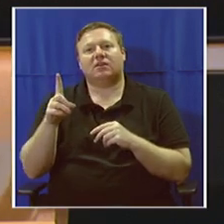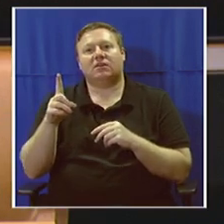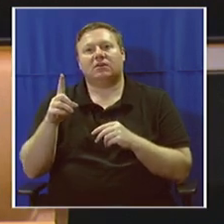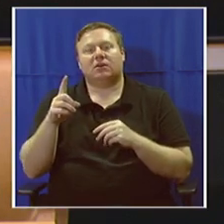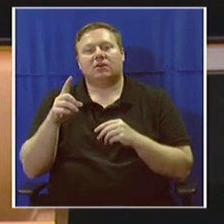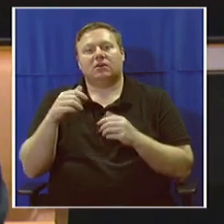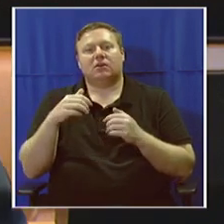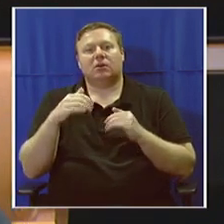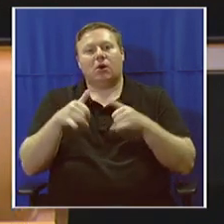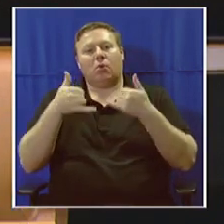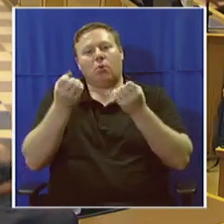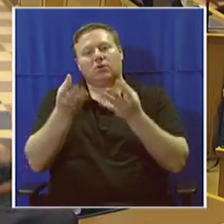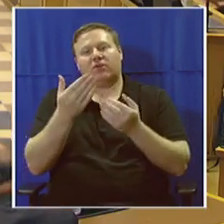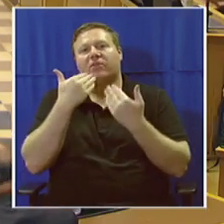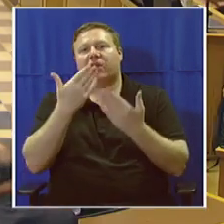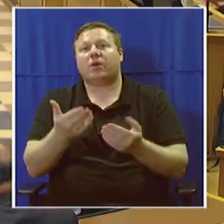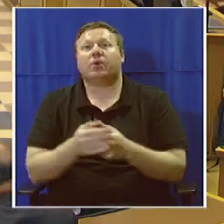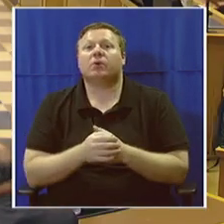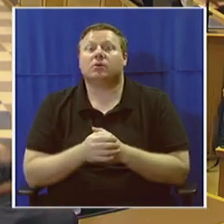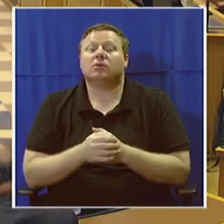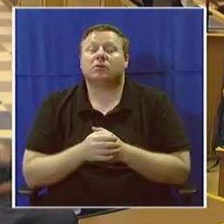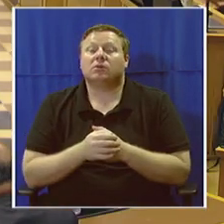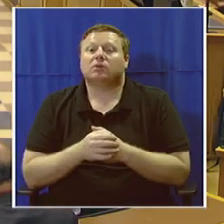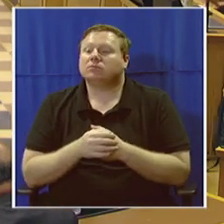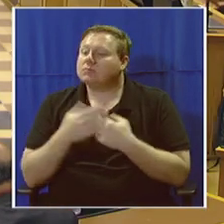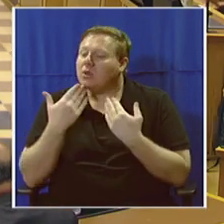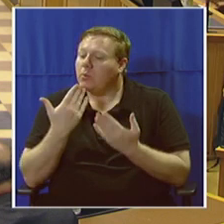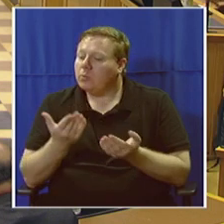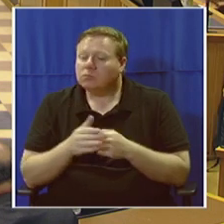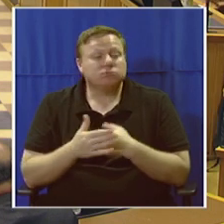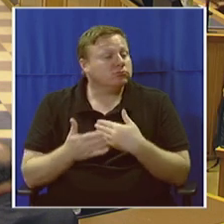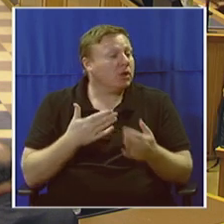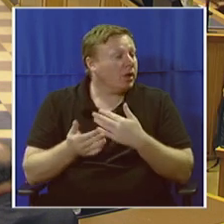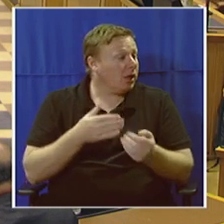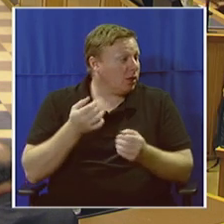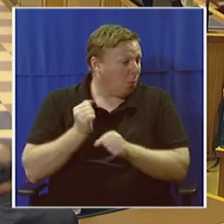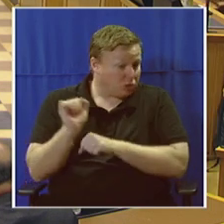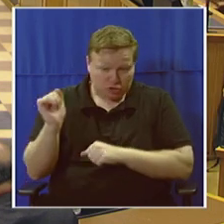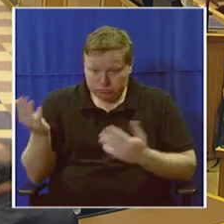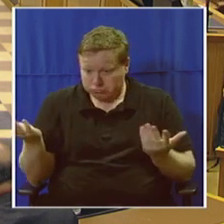you. Thank you, Honourable Member. If there are no objections, I put the motion.